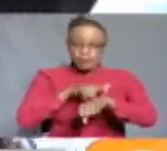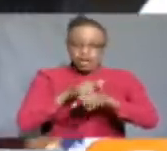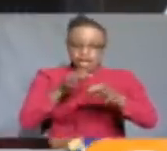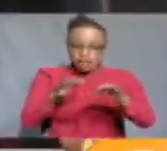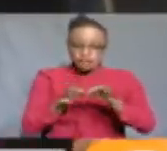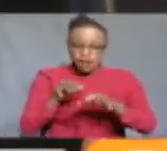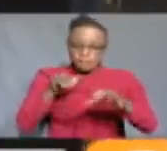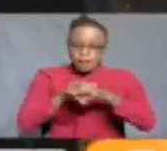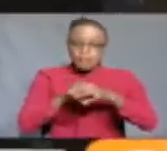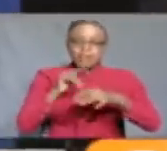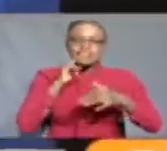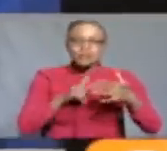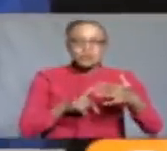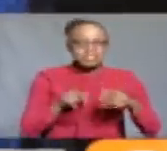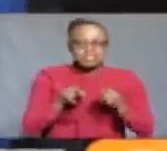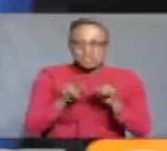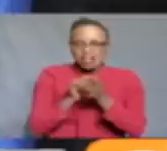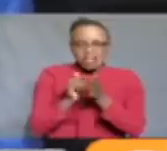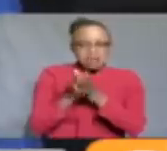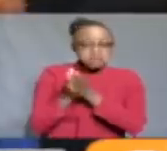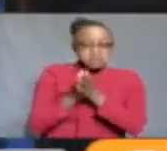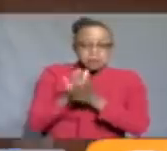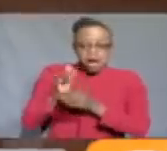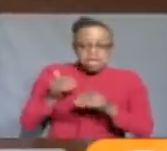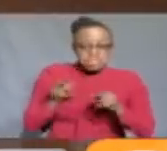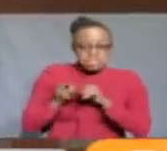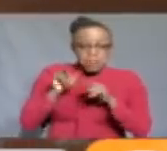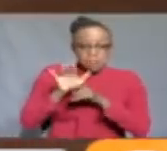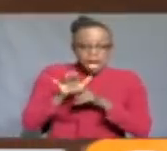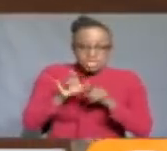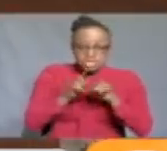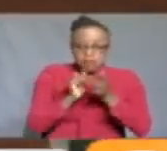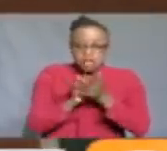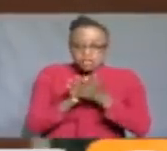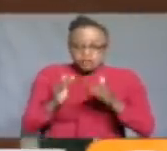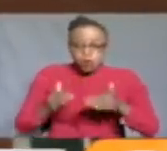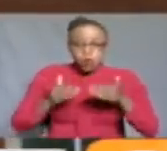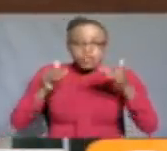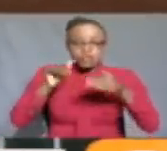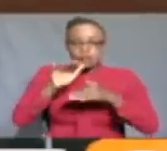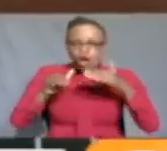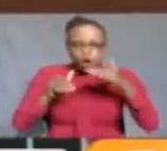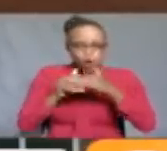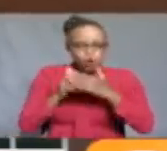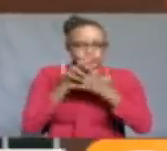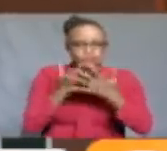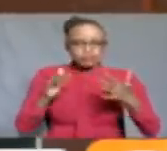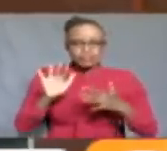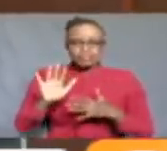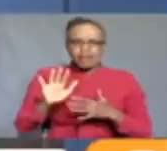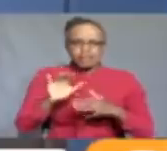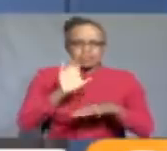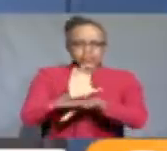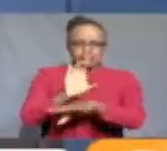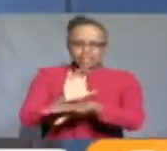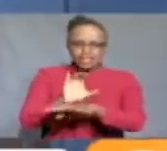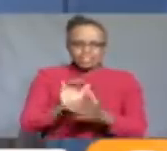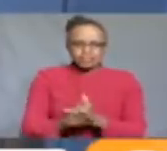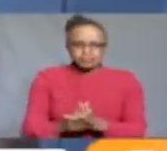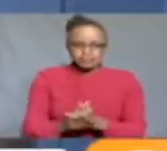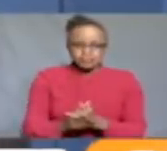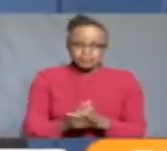family members say they never anticipated that their sister was to be lured into giving away all her property to the church. Came